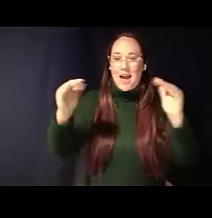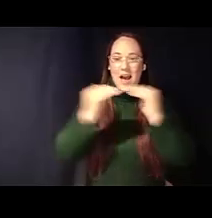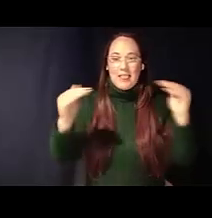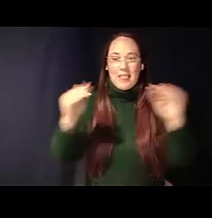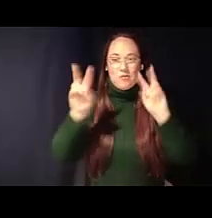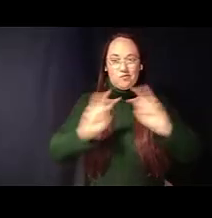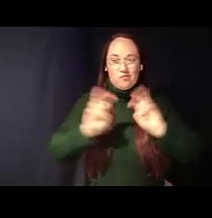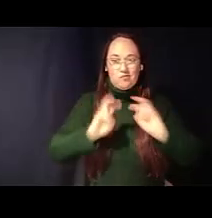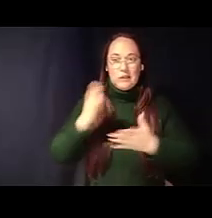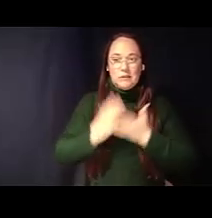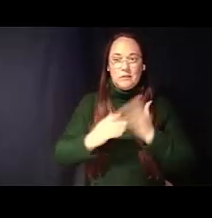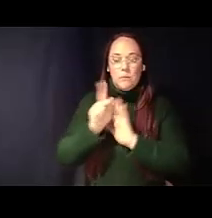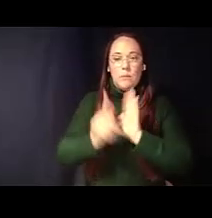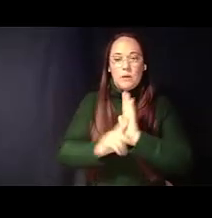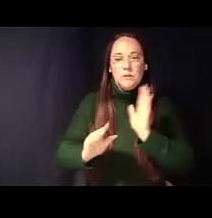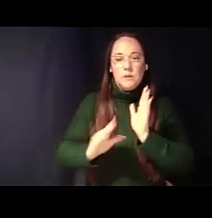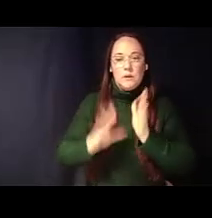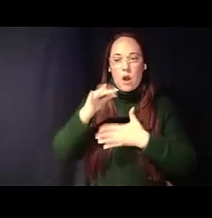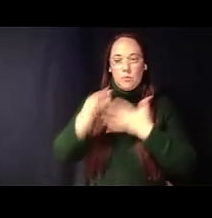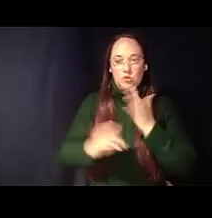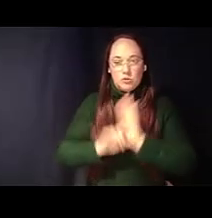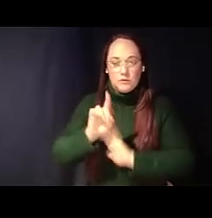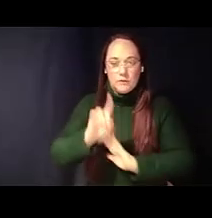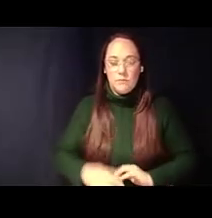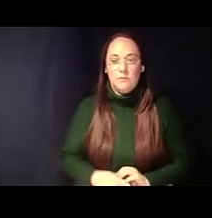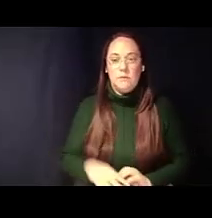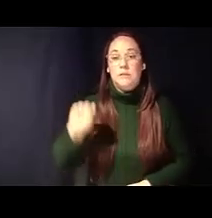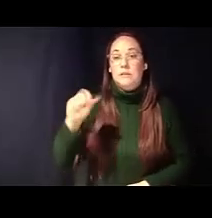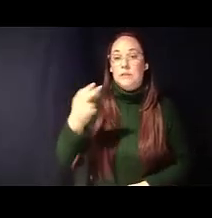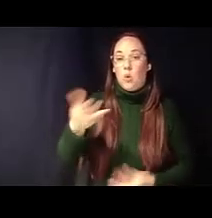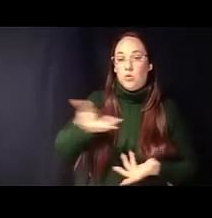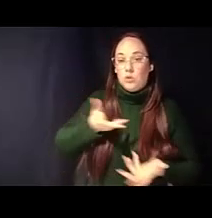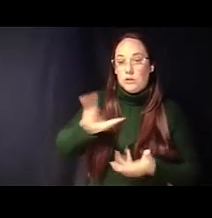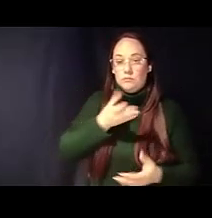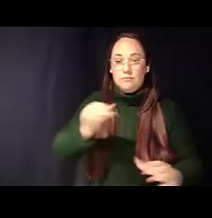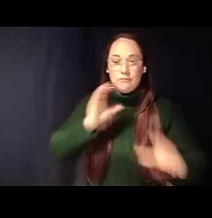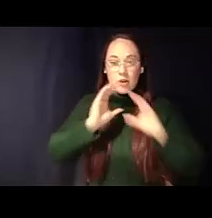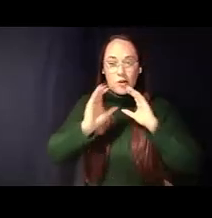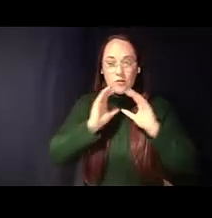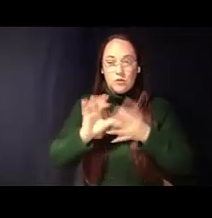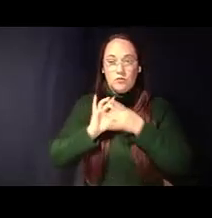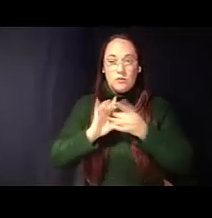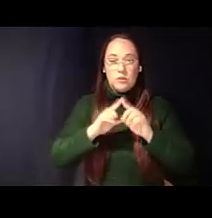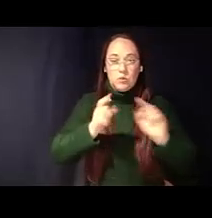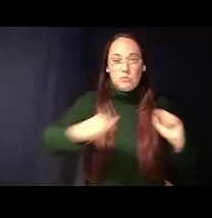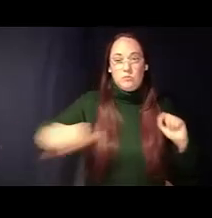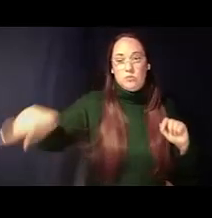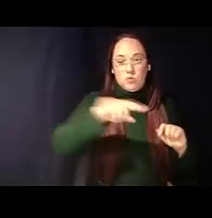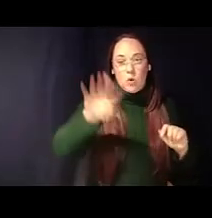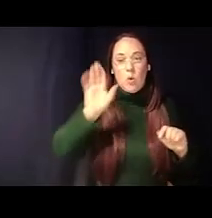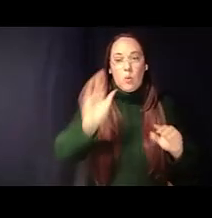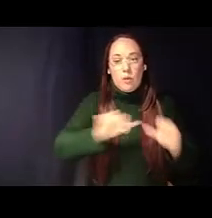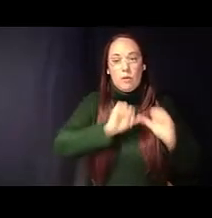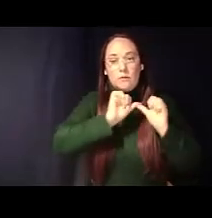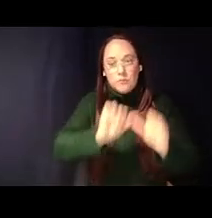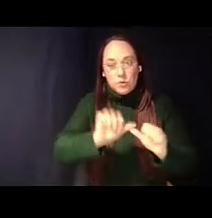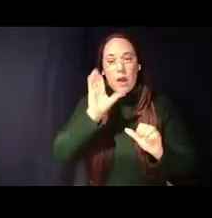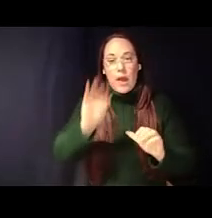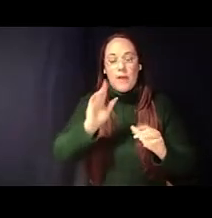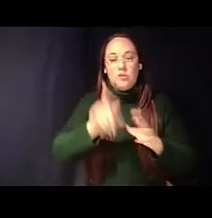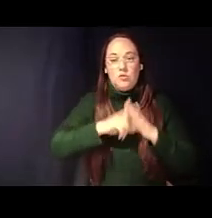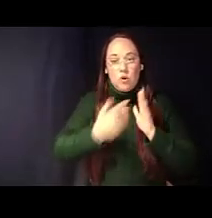emphasize, today is the start of that engagement. We'll be spending time with Manat sharing the findings of their landscape analysis, followed by a